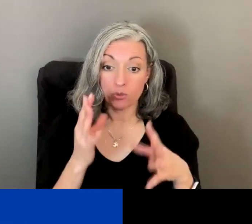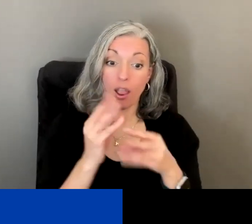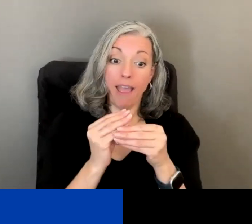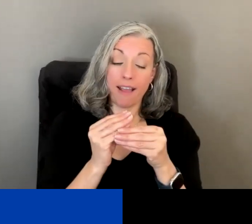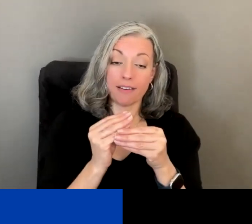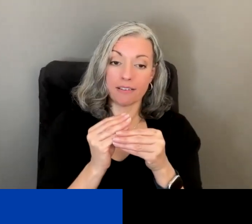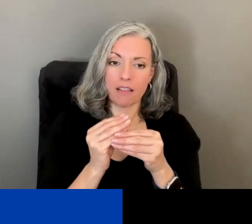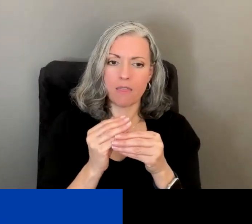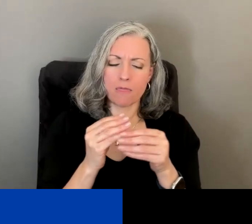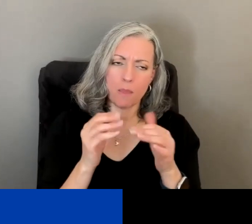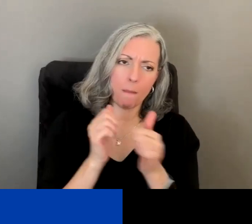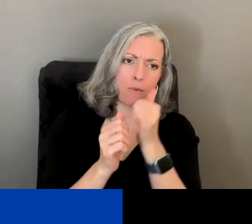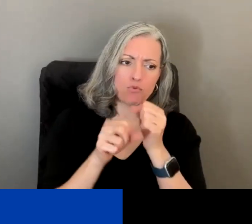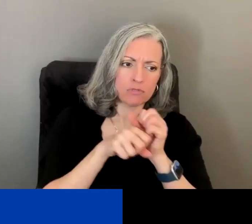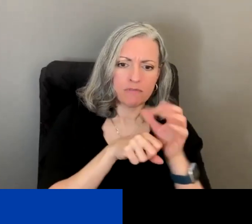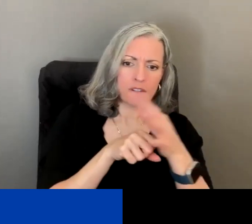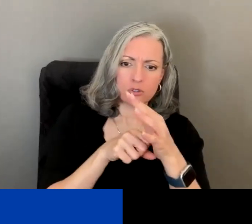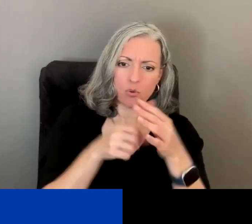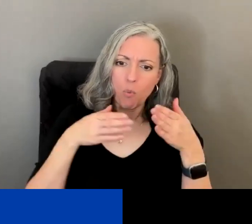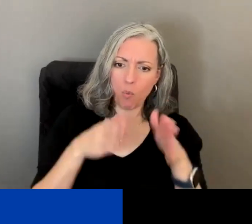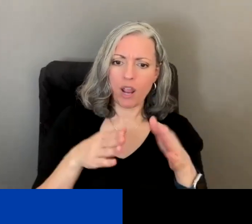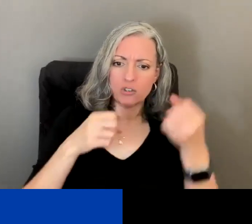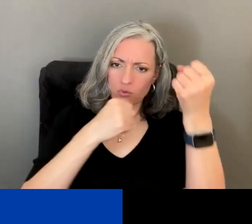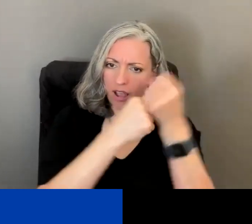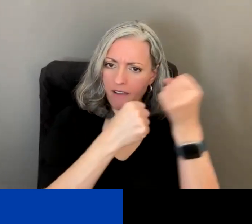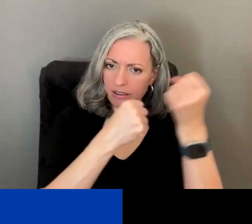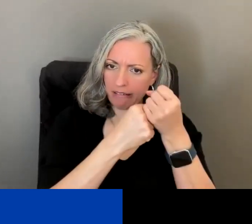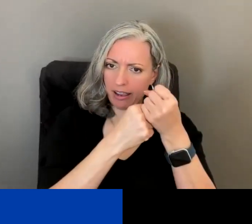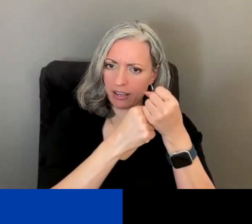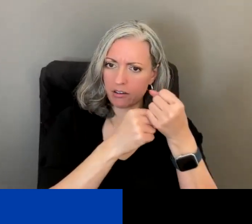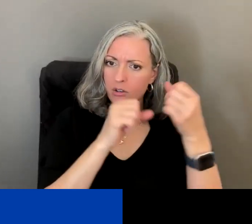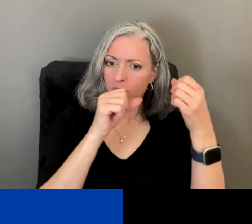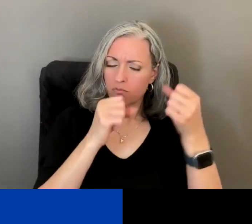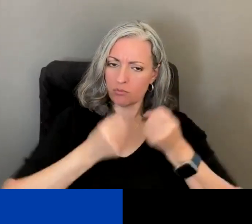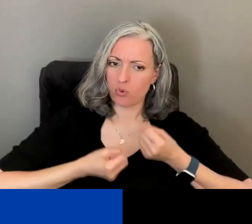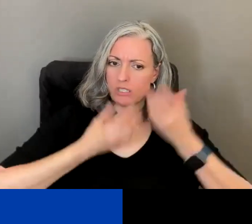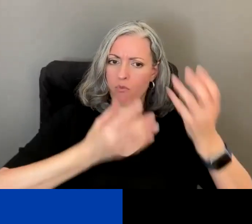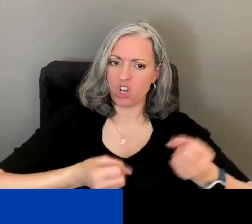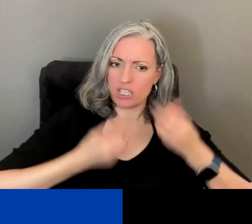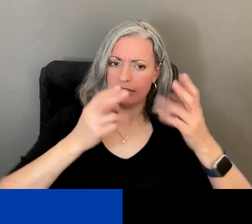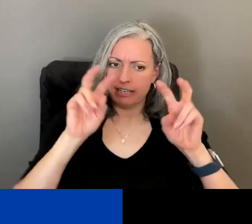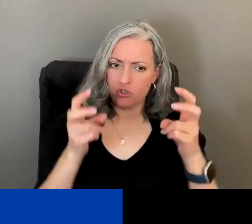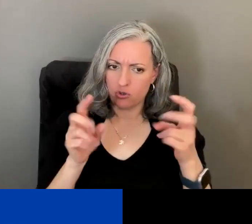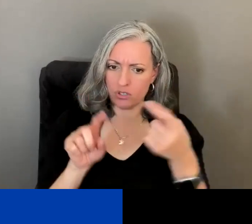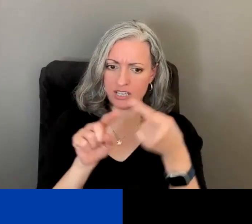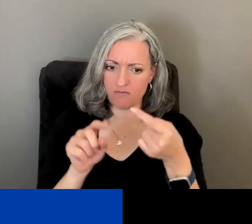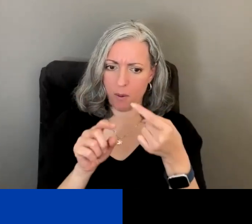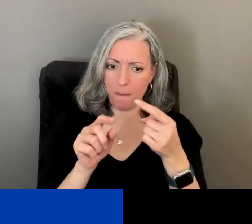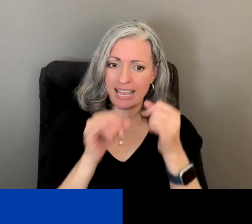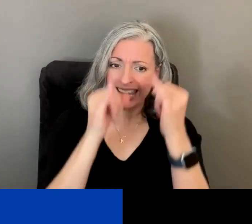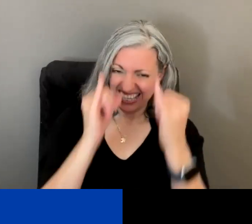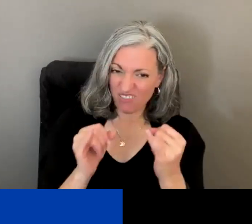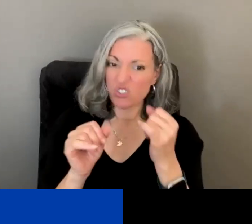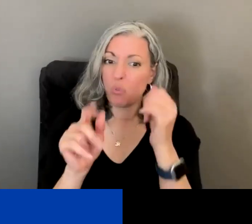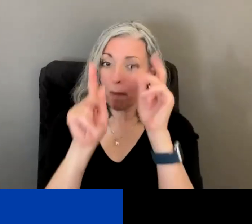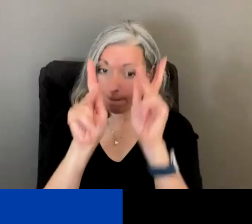most effective way to advocate and to express issues is through the voice of the person. And we have heard from our day of action last